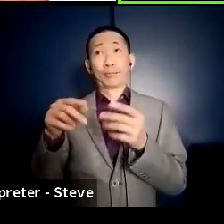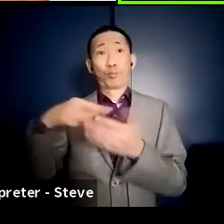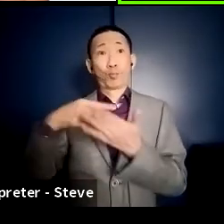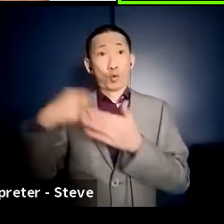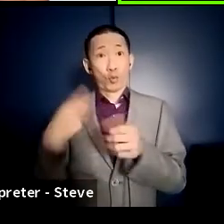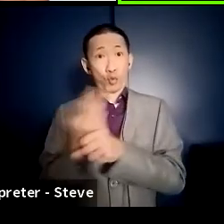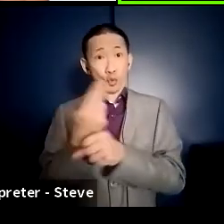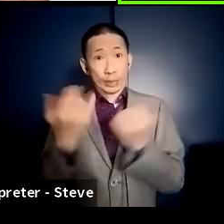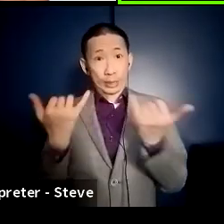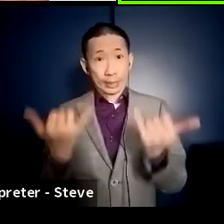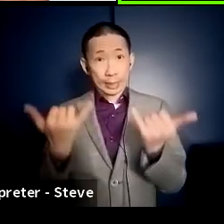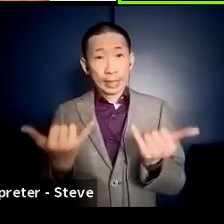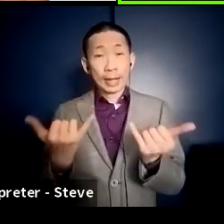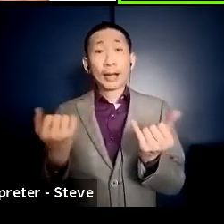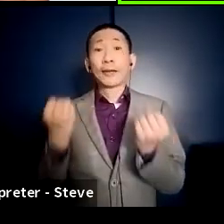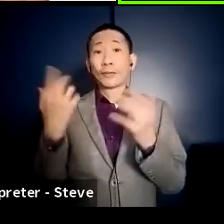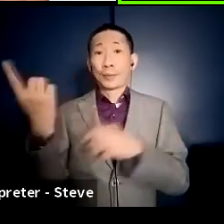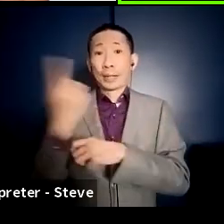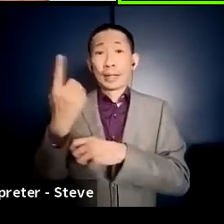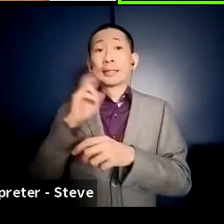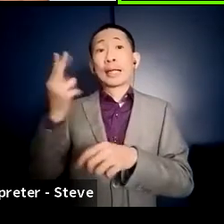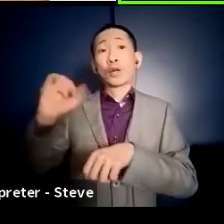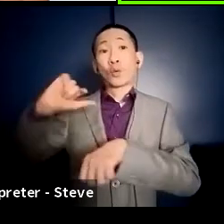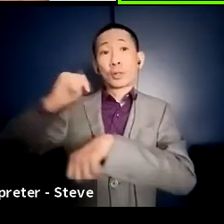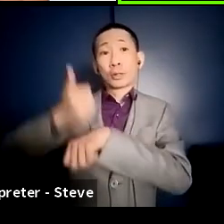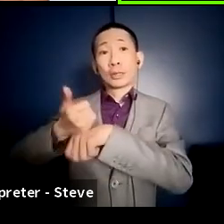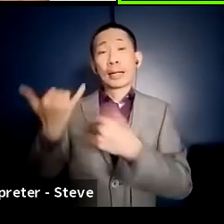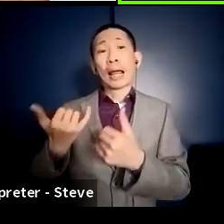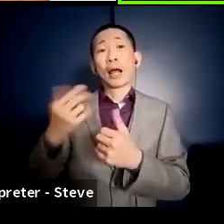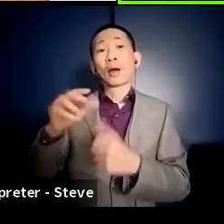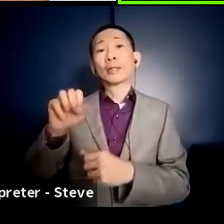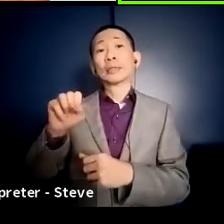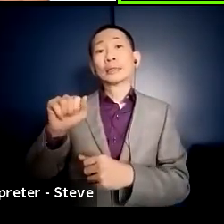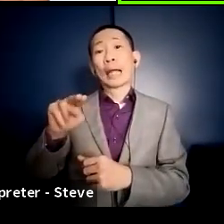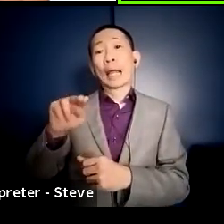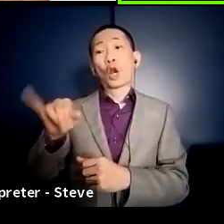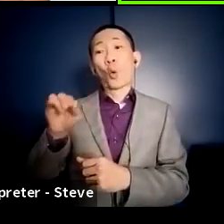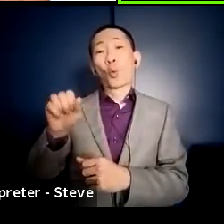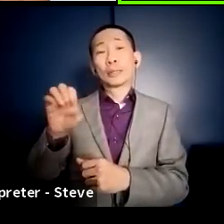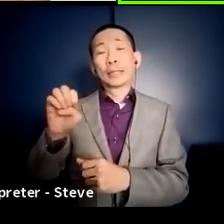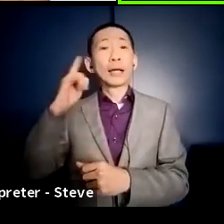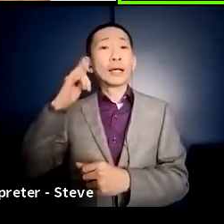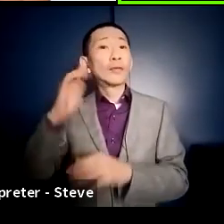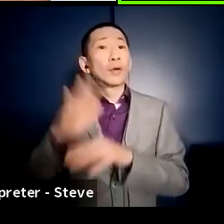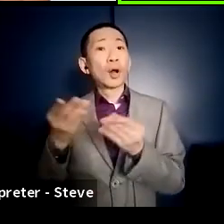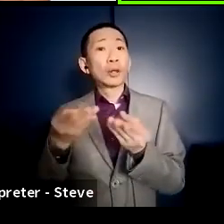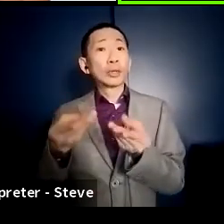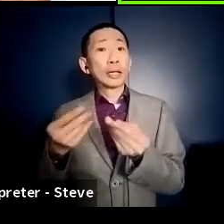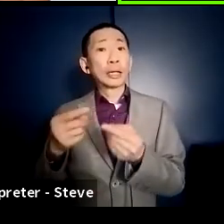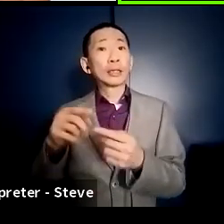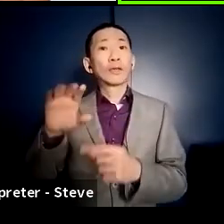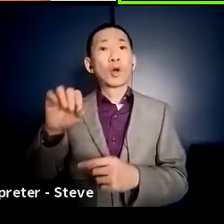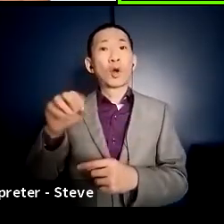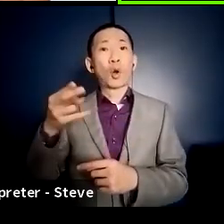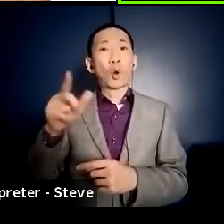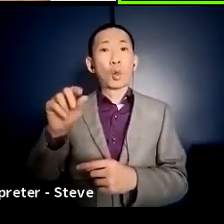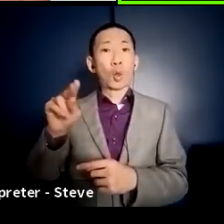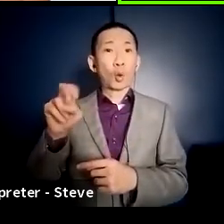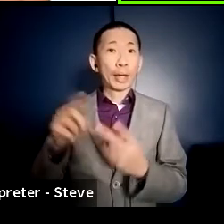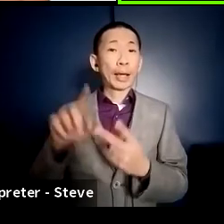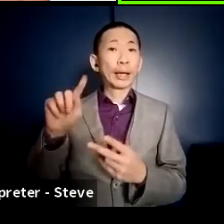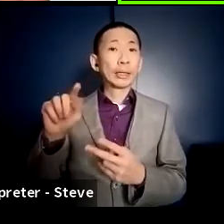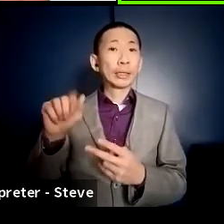today and many days, is headquartered in what is now called San Jose, California, on the traditional lands of the Ohlone and Tamian peoples.